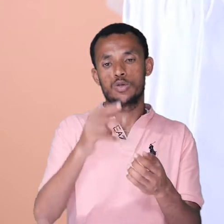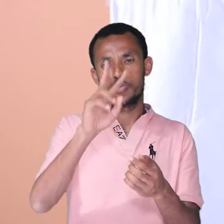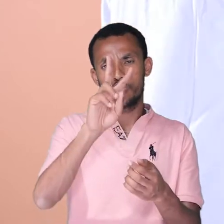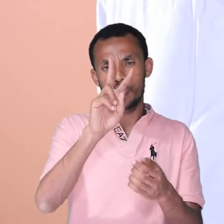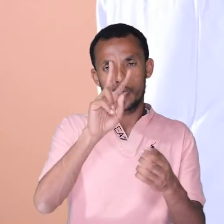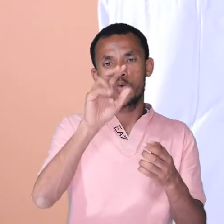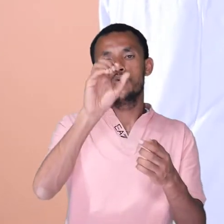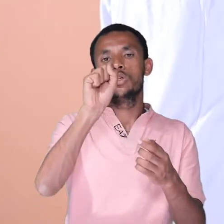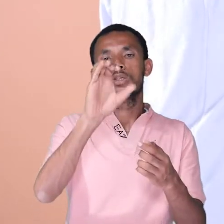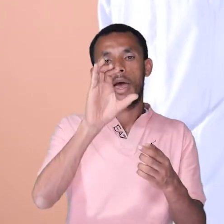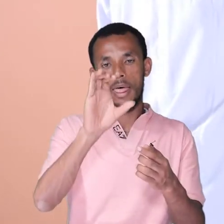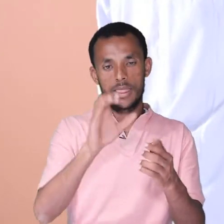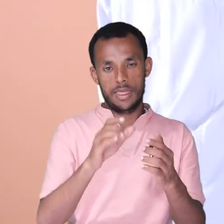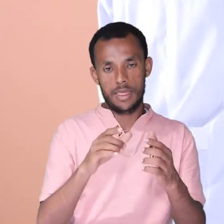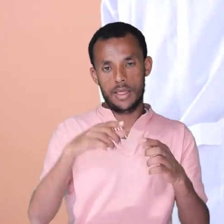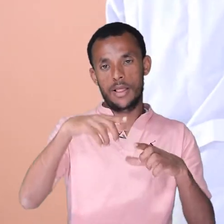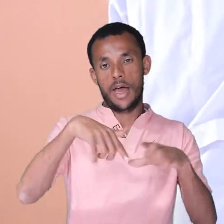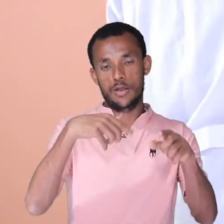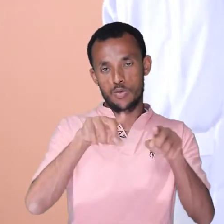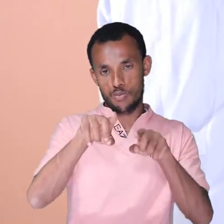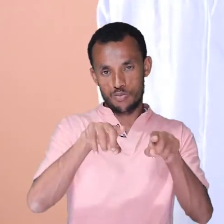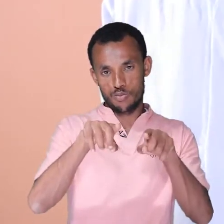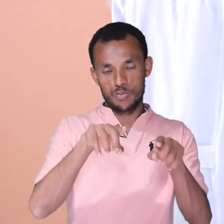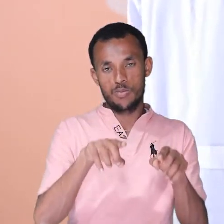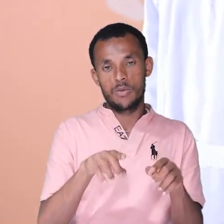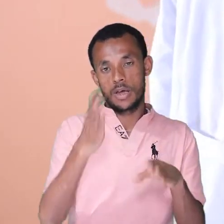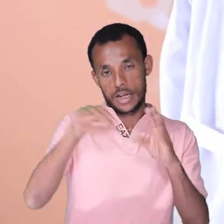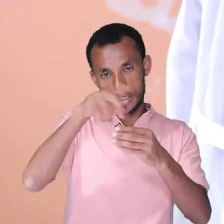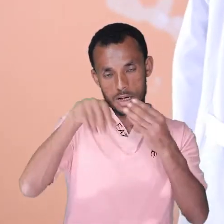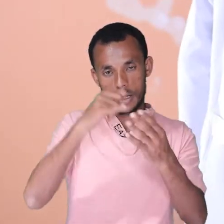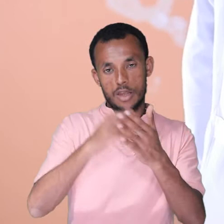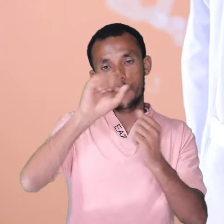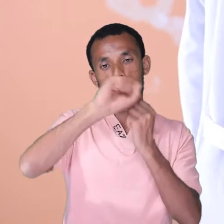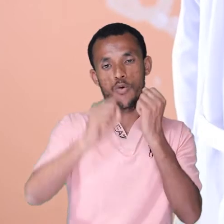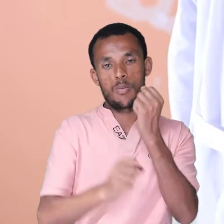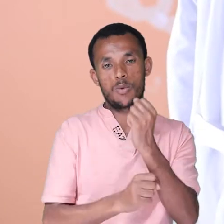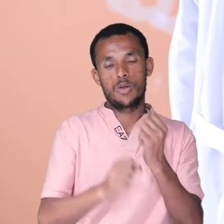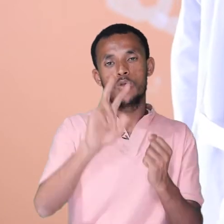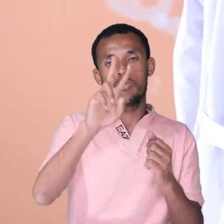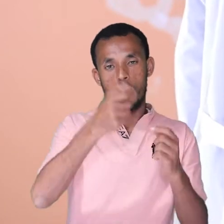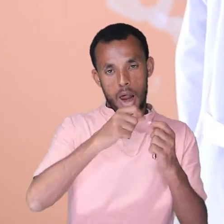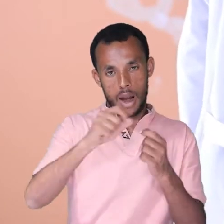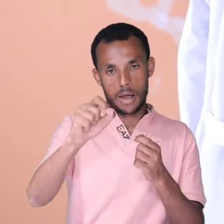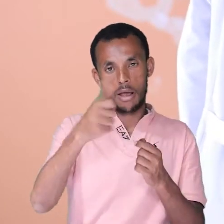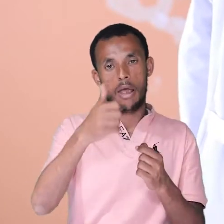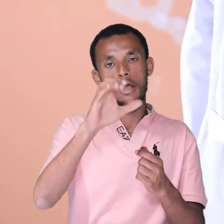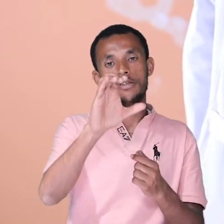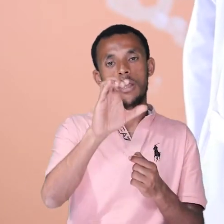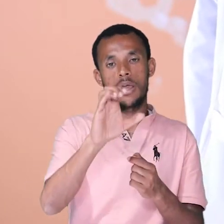line intercept, two parallel secant line intercept in a circle. It forms two arcs.